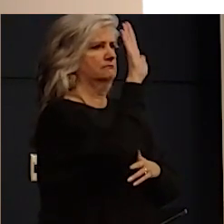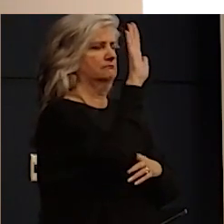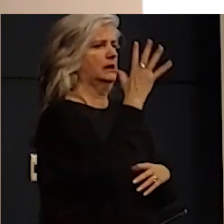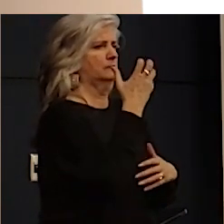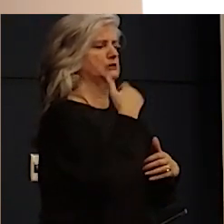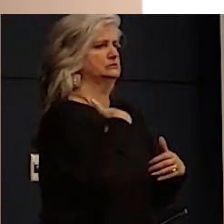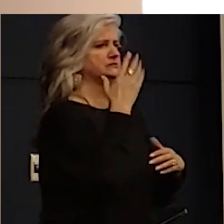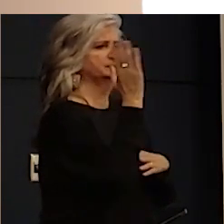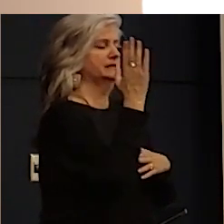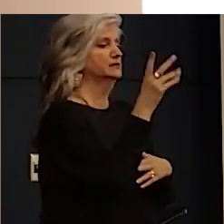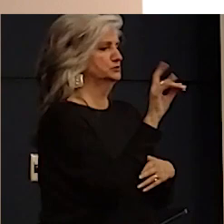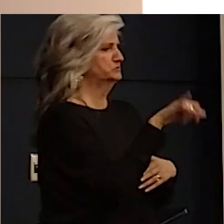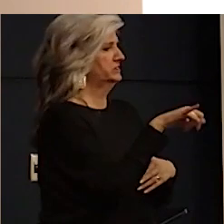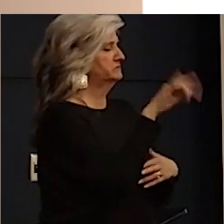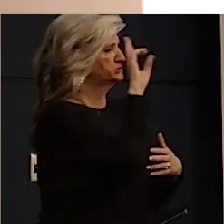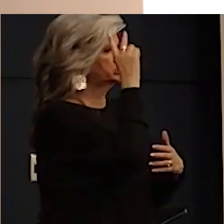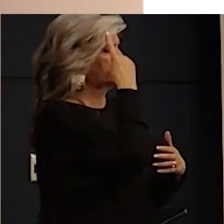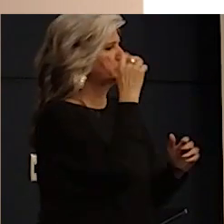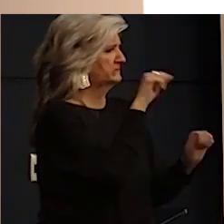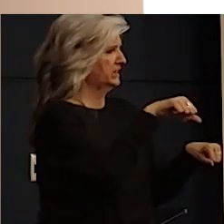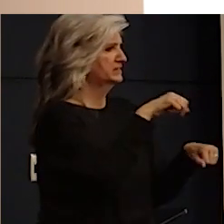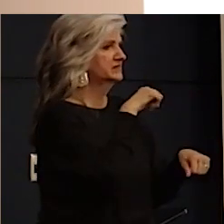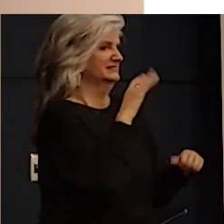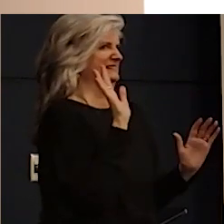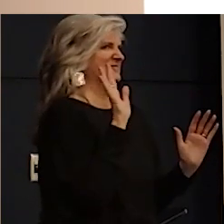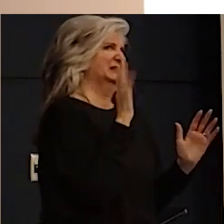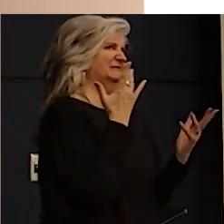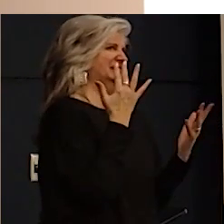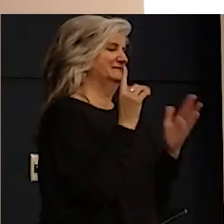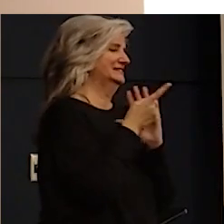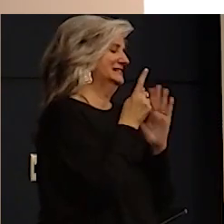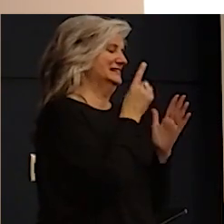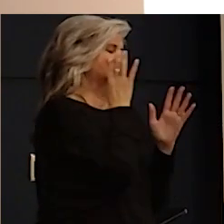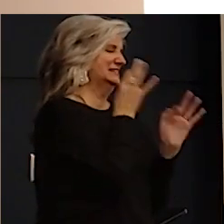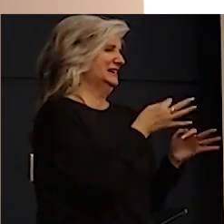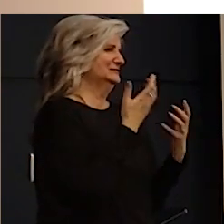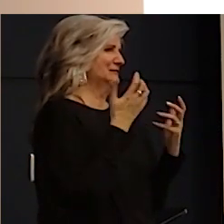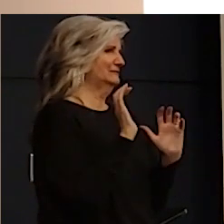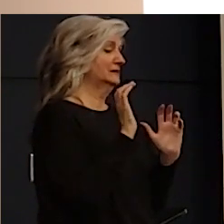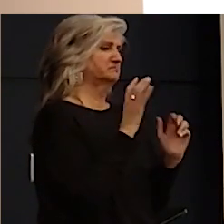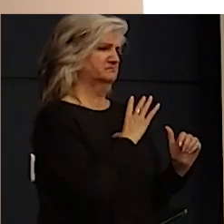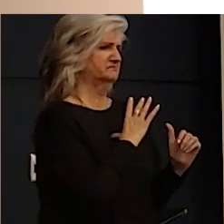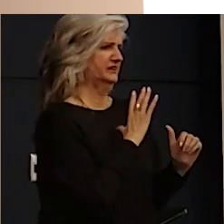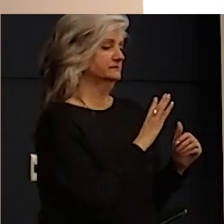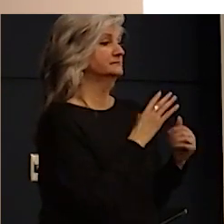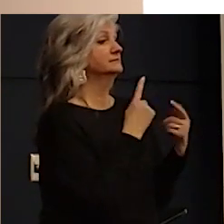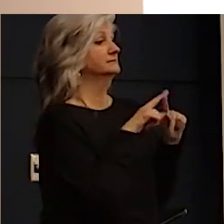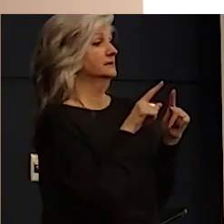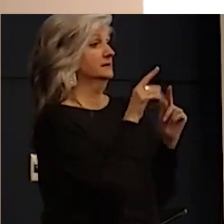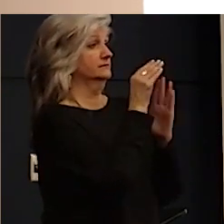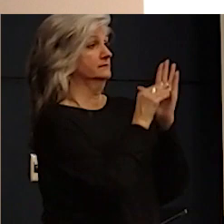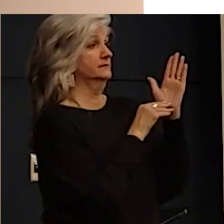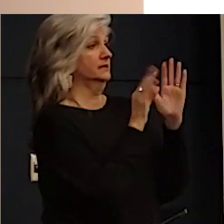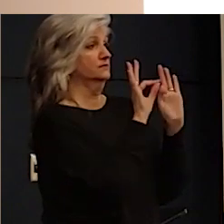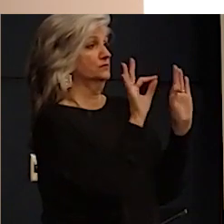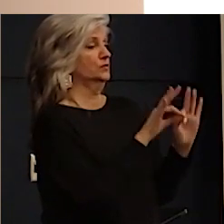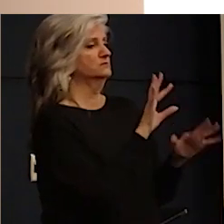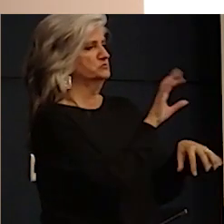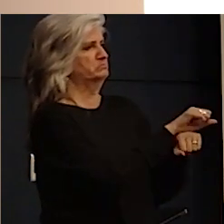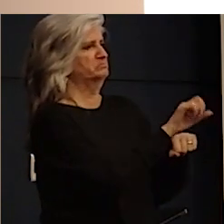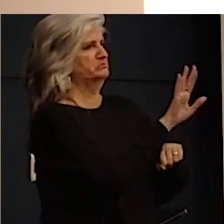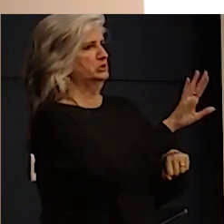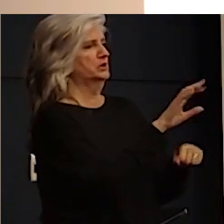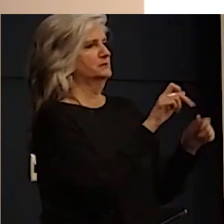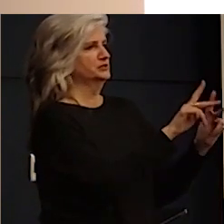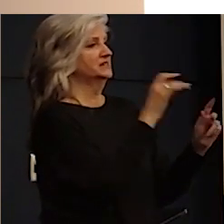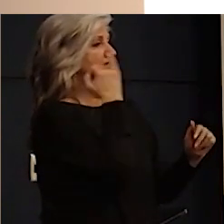that. You can change your mind if you decide, you know what, I don't really want to speak after all. You don't have to speak. But make sure you fill out that form. That'll preserve your opportunity too, so they'll